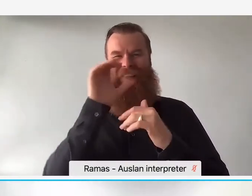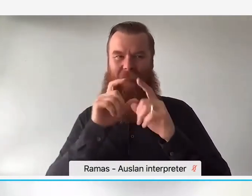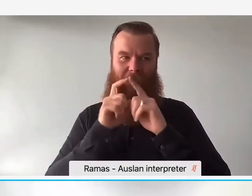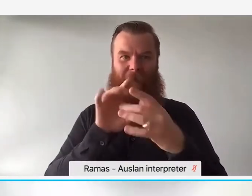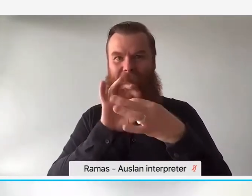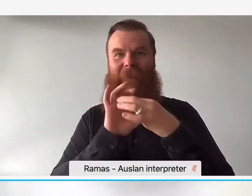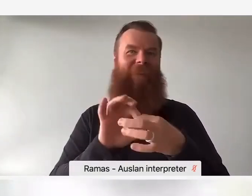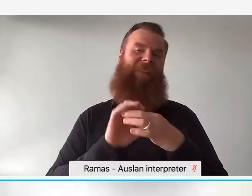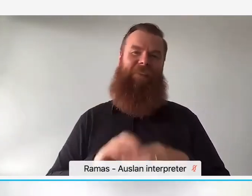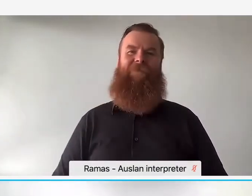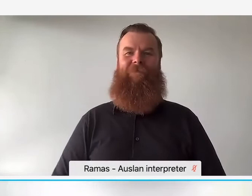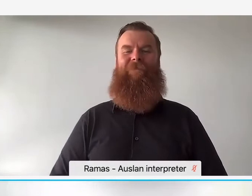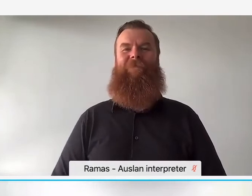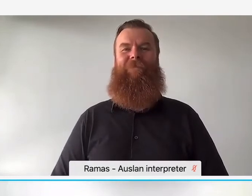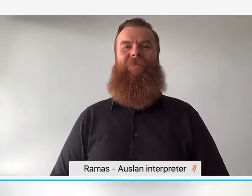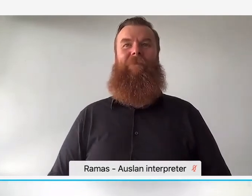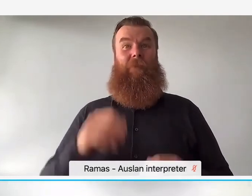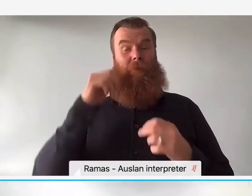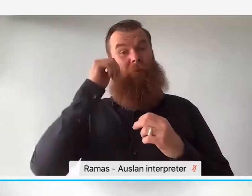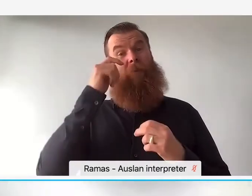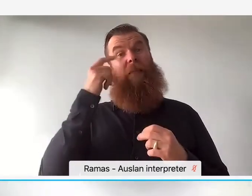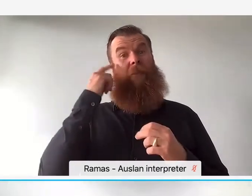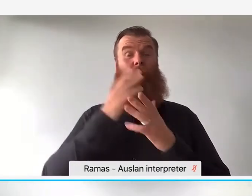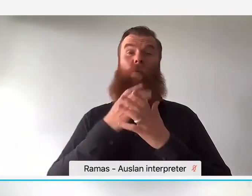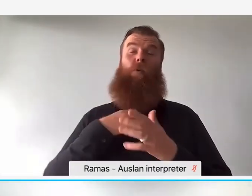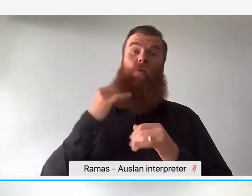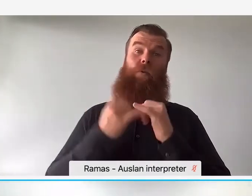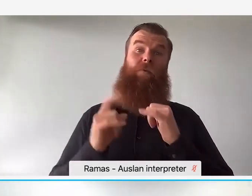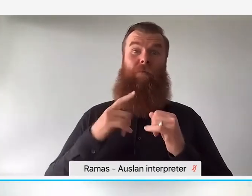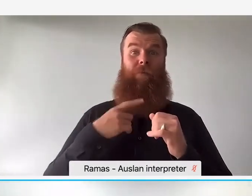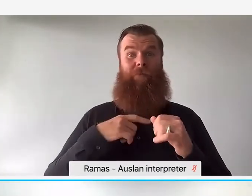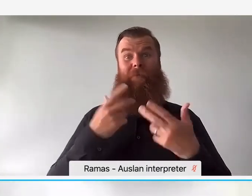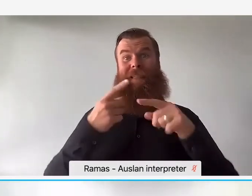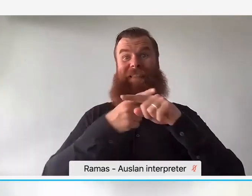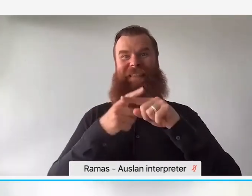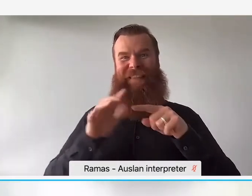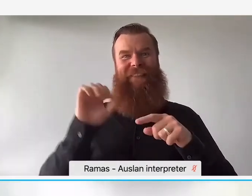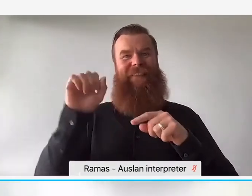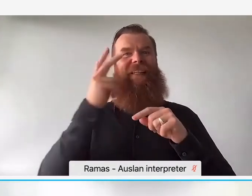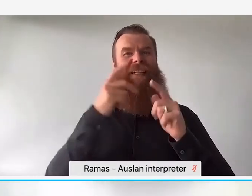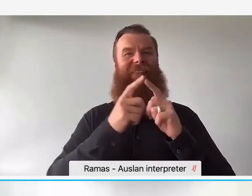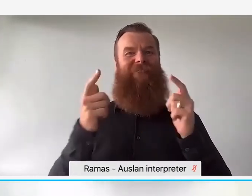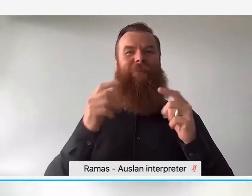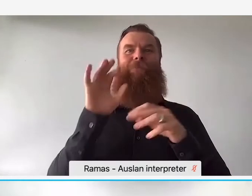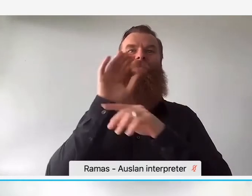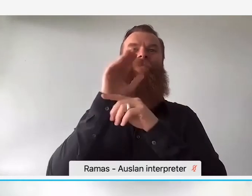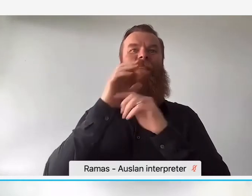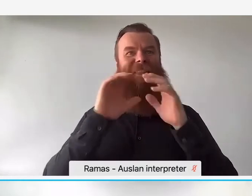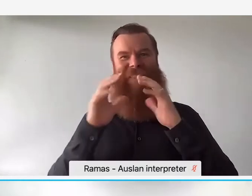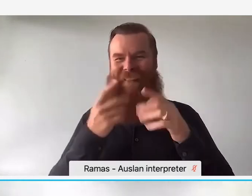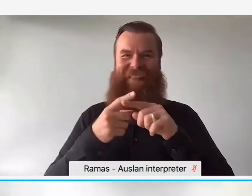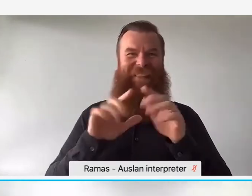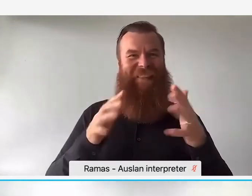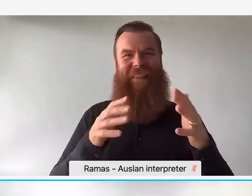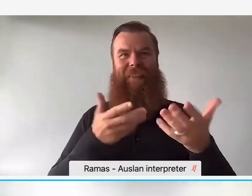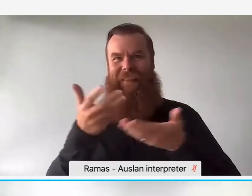the rapport challenge was compounded by the fact that English was a second language for many candidates. What mitigated this in